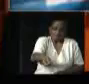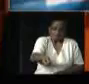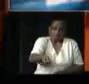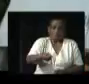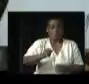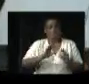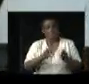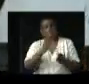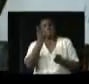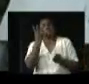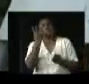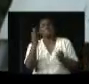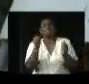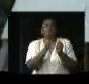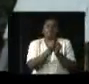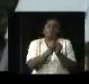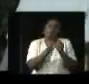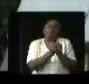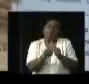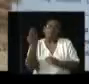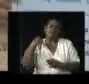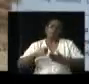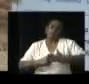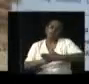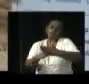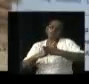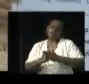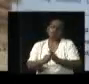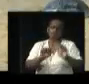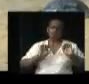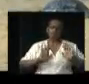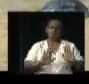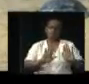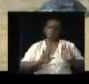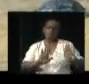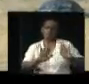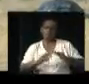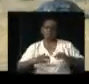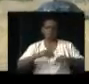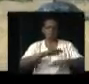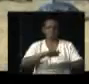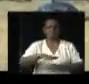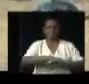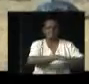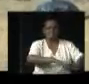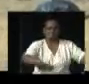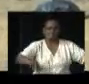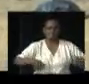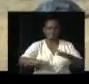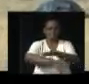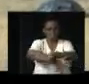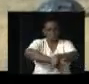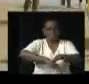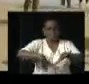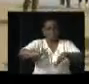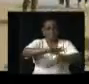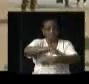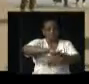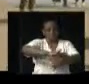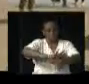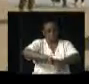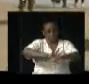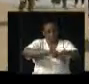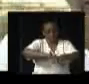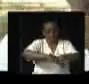RUGB. Over 40 years, the WWF supported the protection of sea turtles in Suriname.